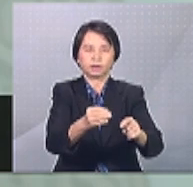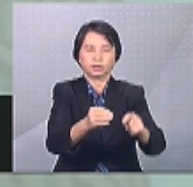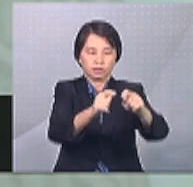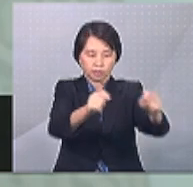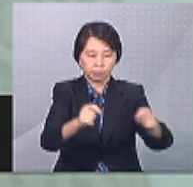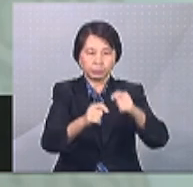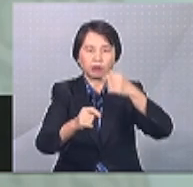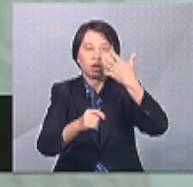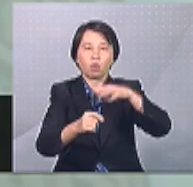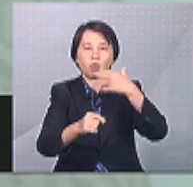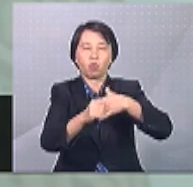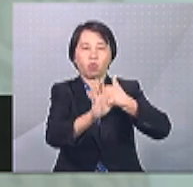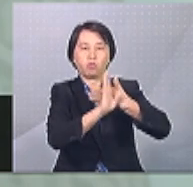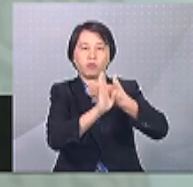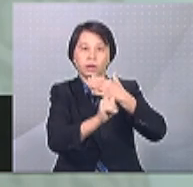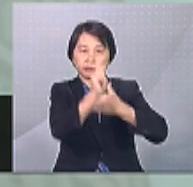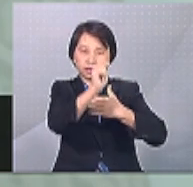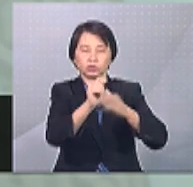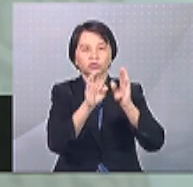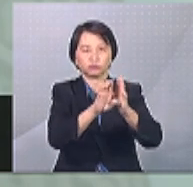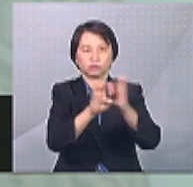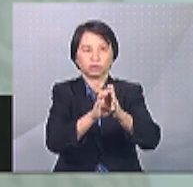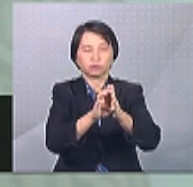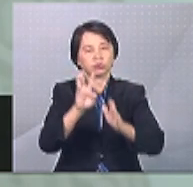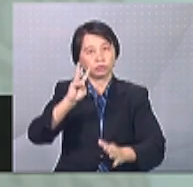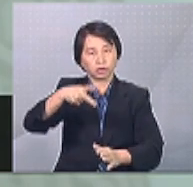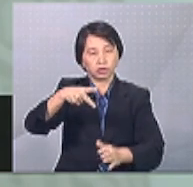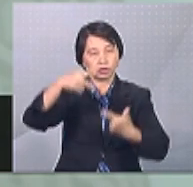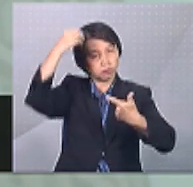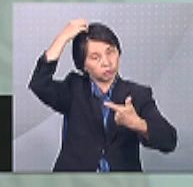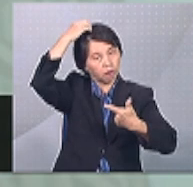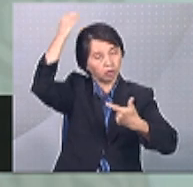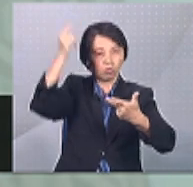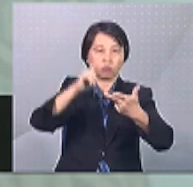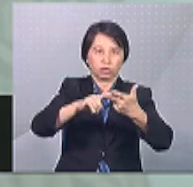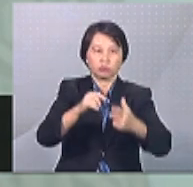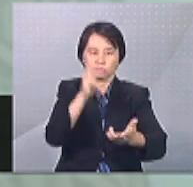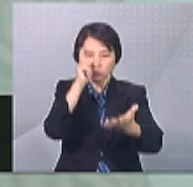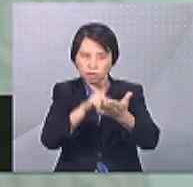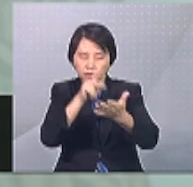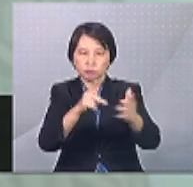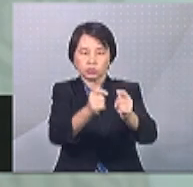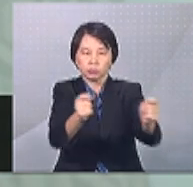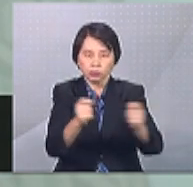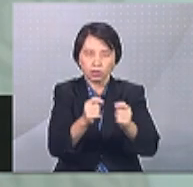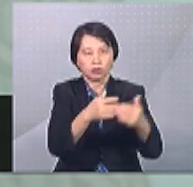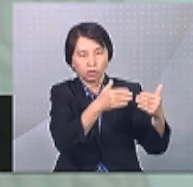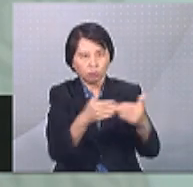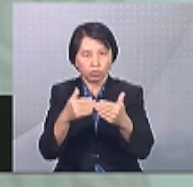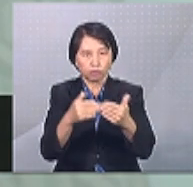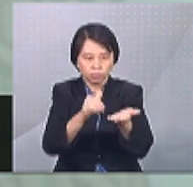hotspots location. Certain location, for example, in Wilayah and Selangor, so we will identify the location and we continue to